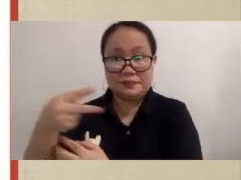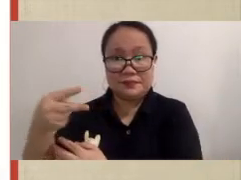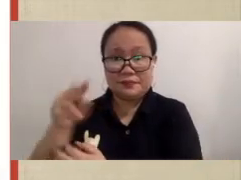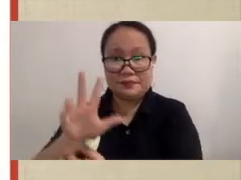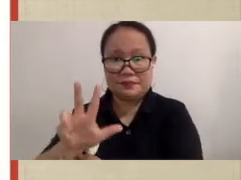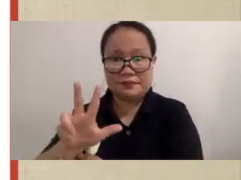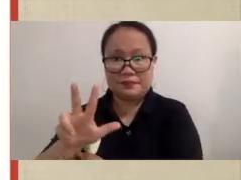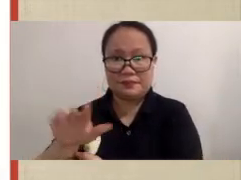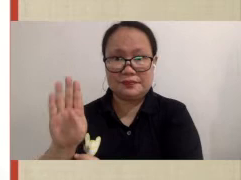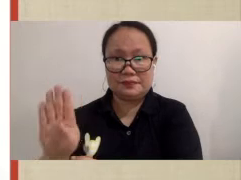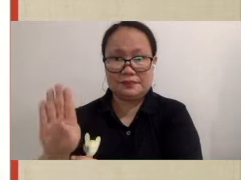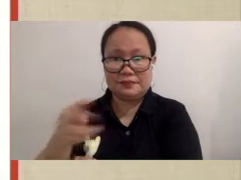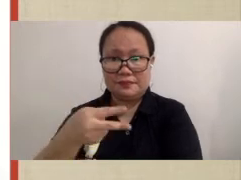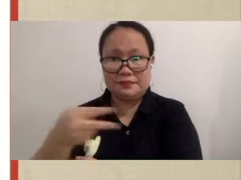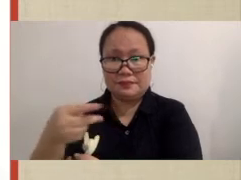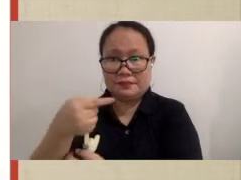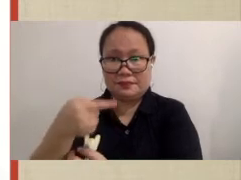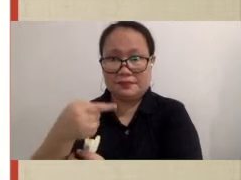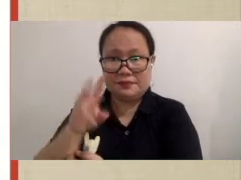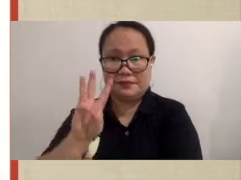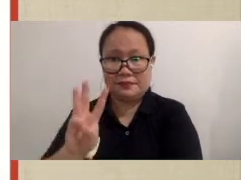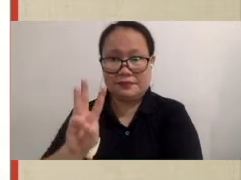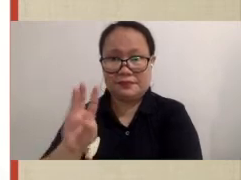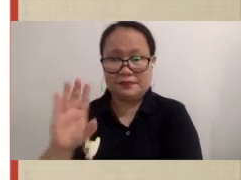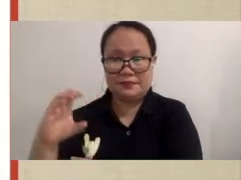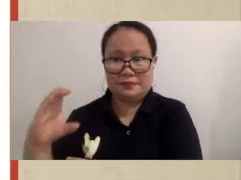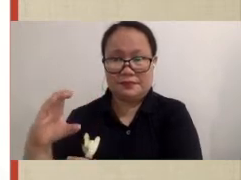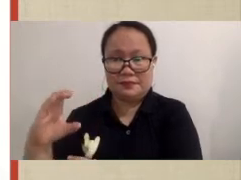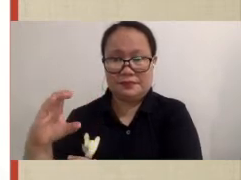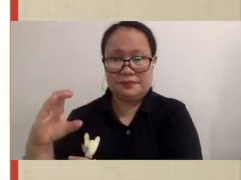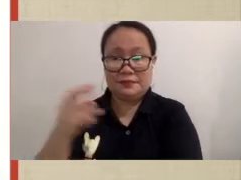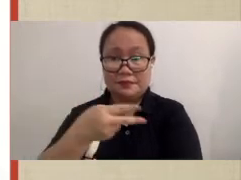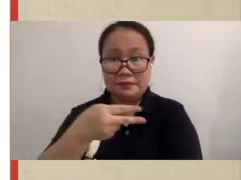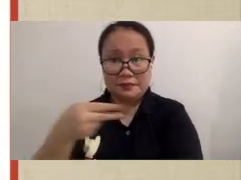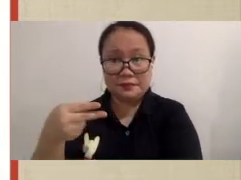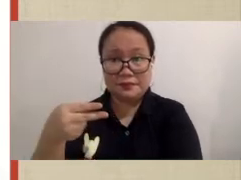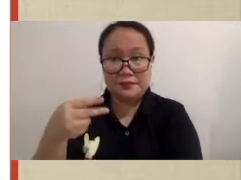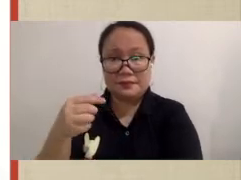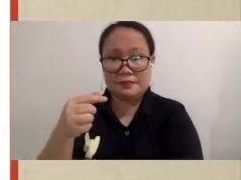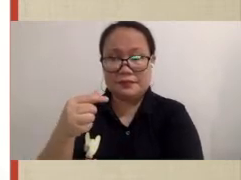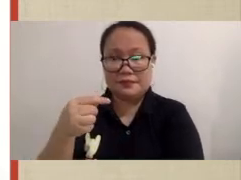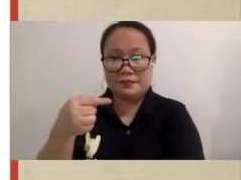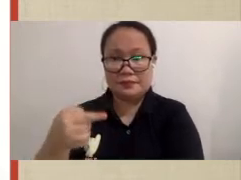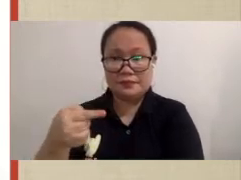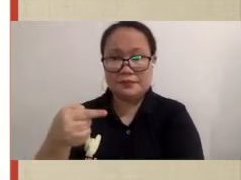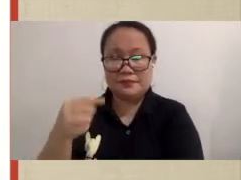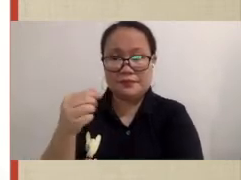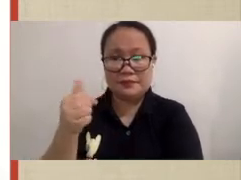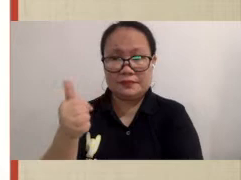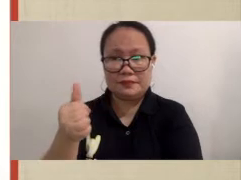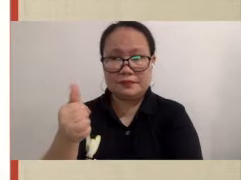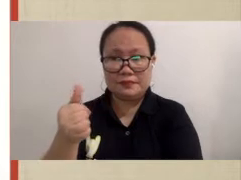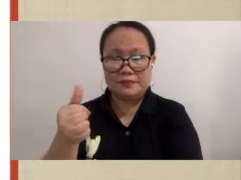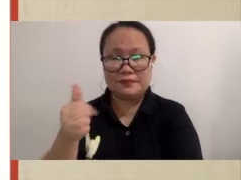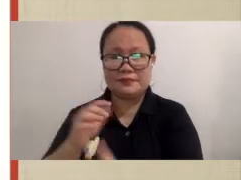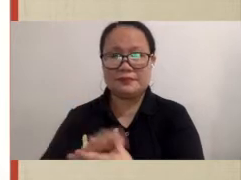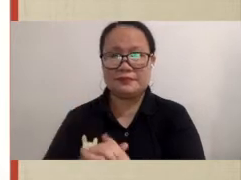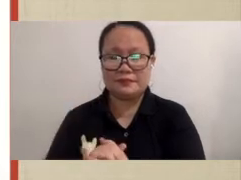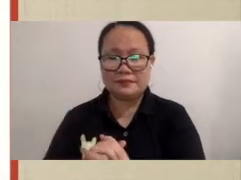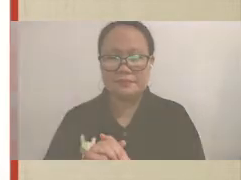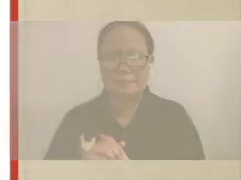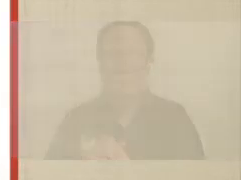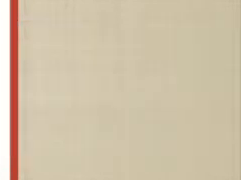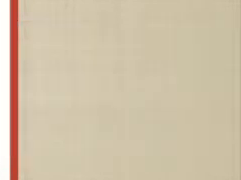So we can now get A is equal to 3, B is equal to negative 6, and C is equal